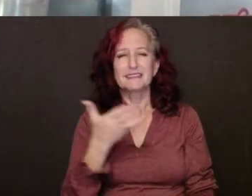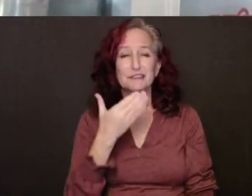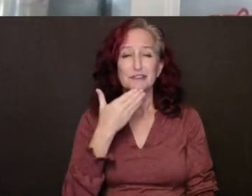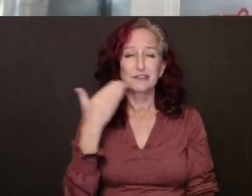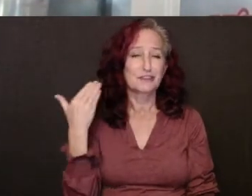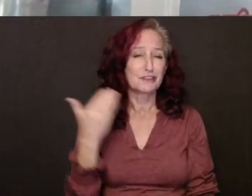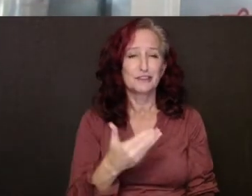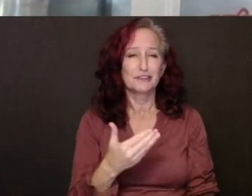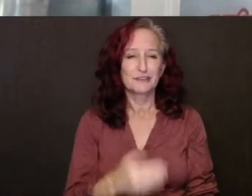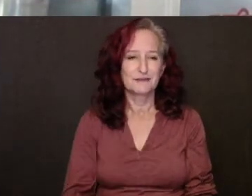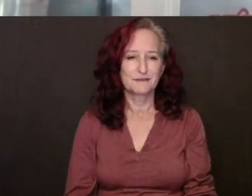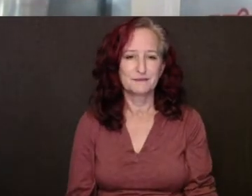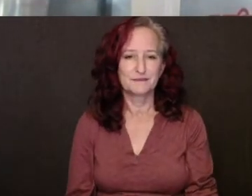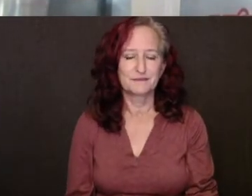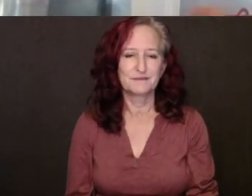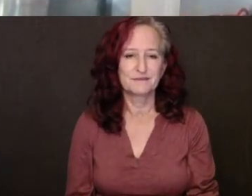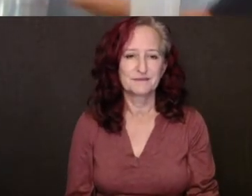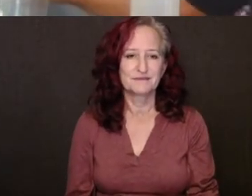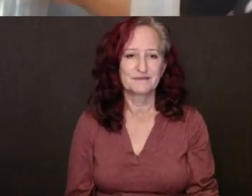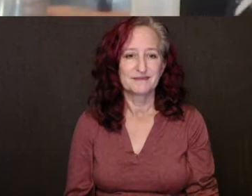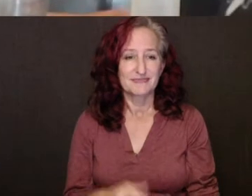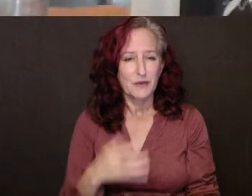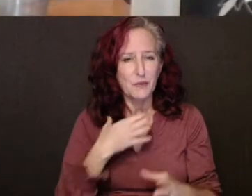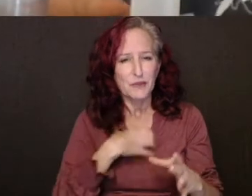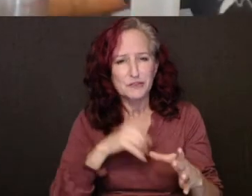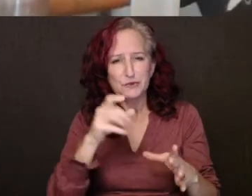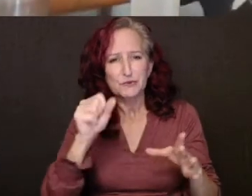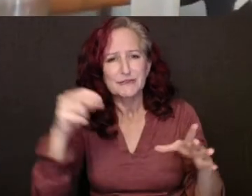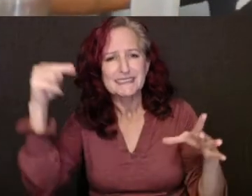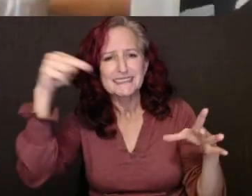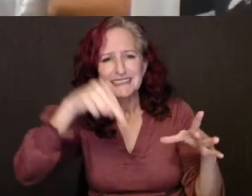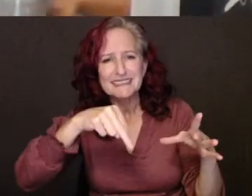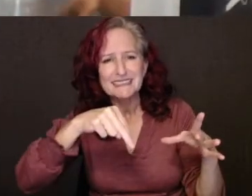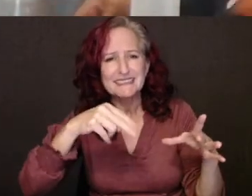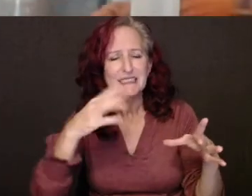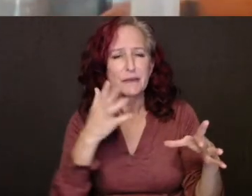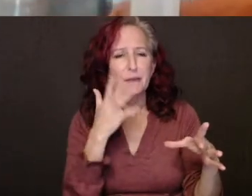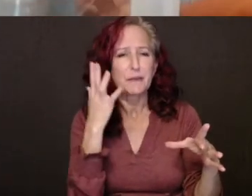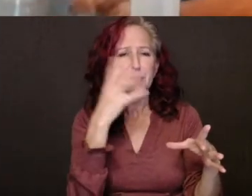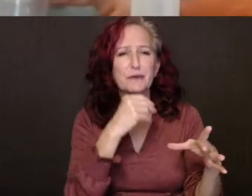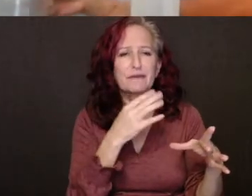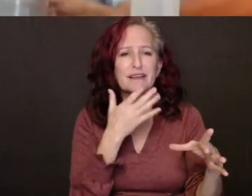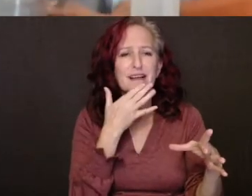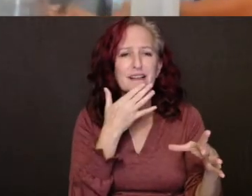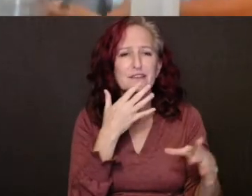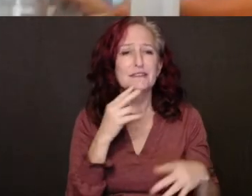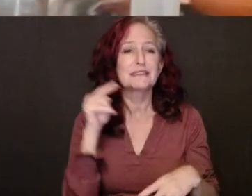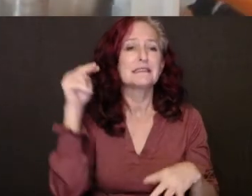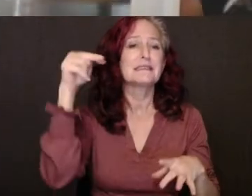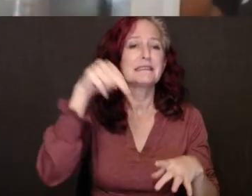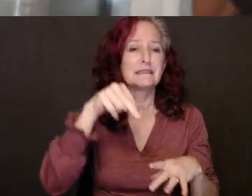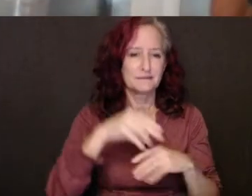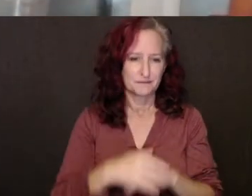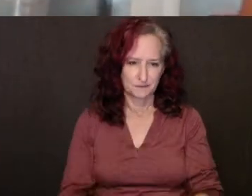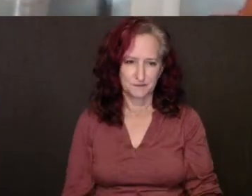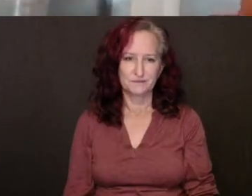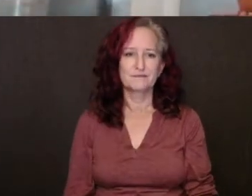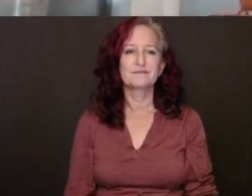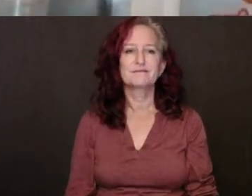a boil, I actually have a pot right here that is finished, and it smells so, so